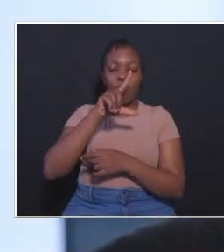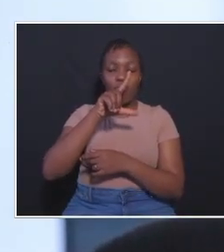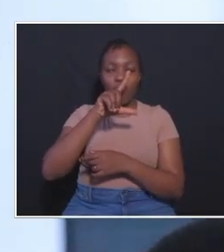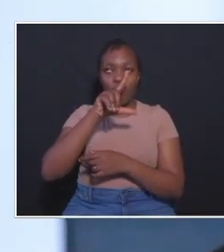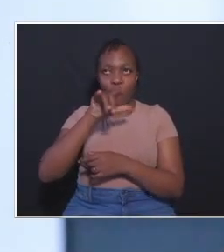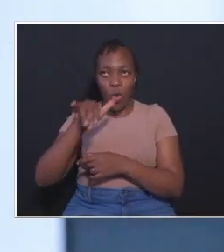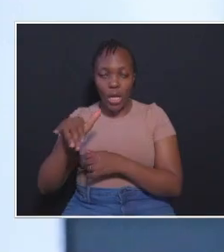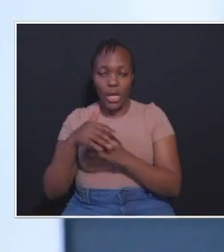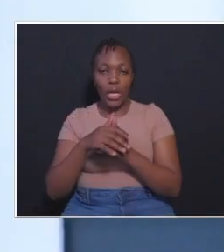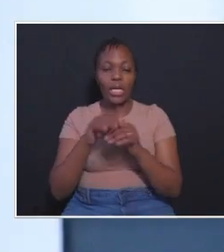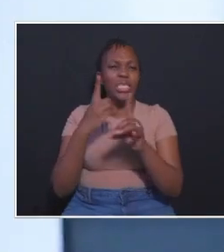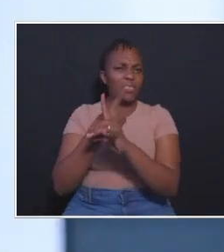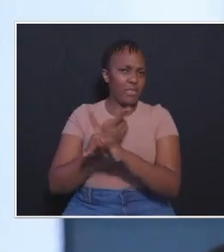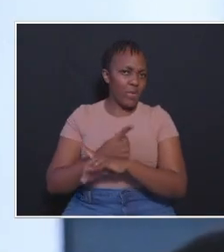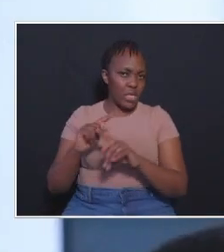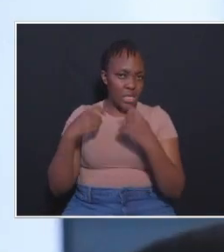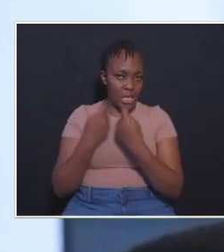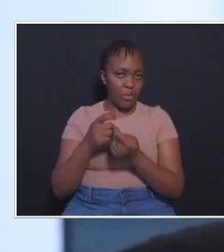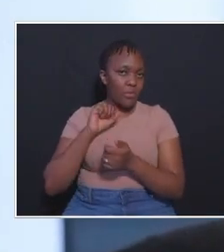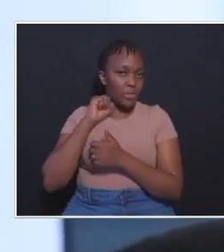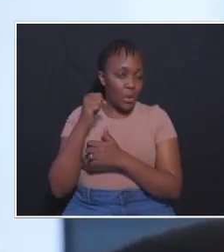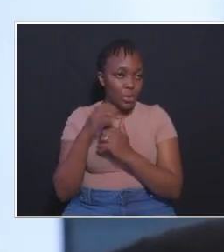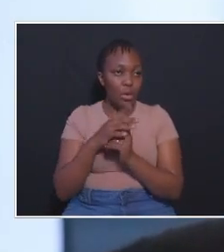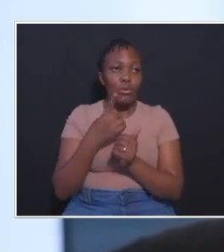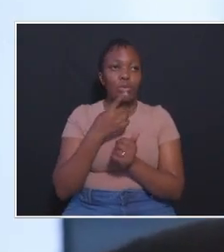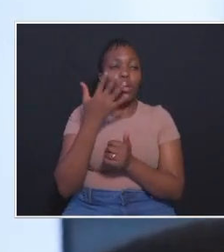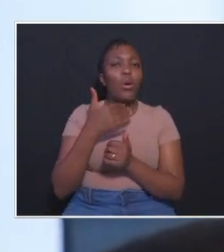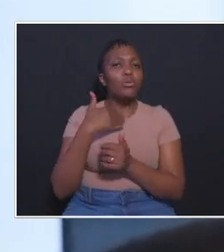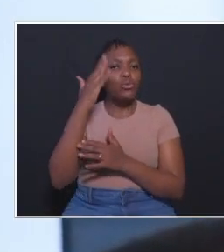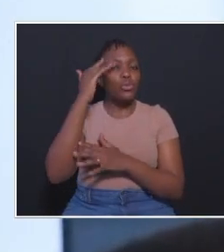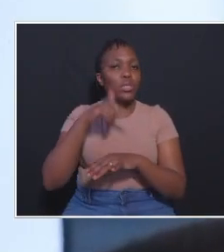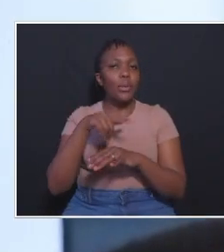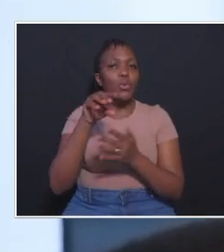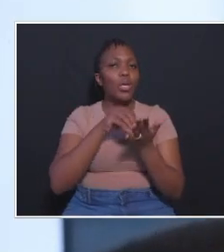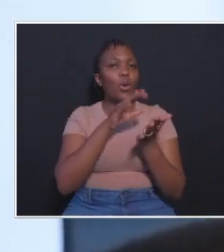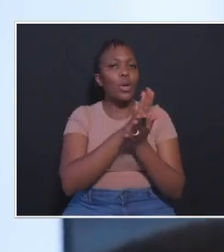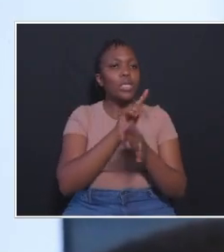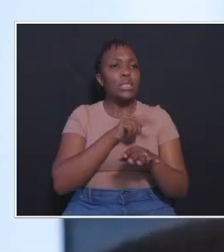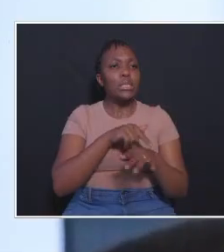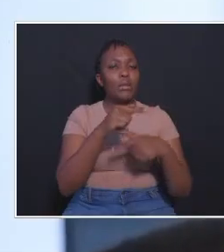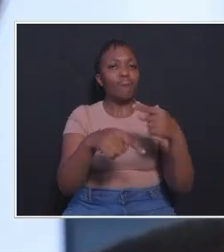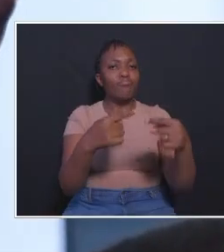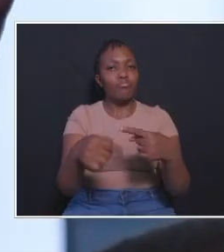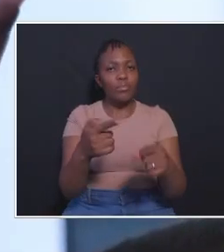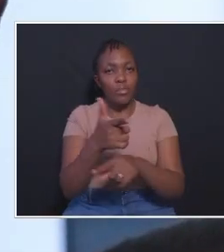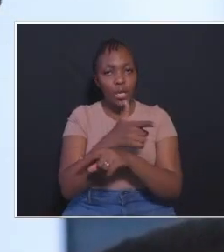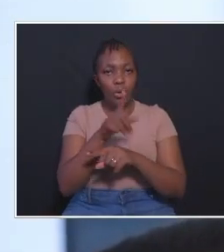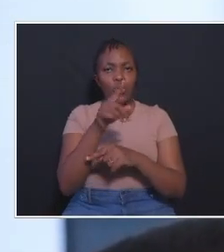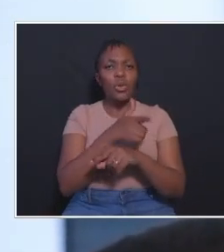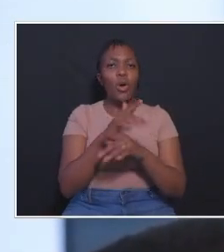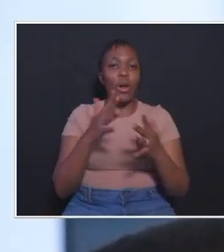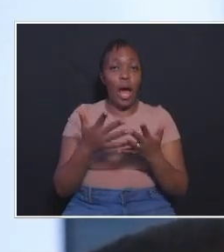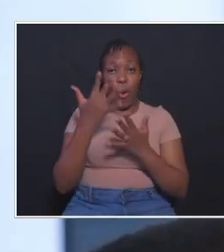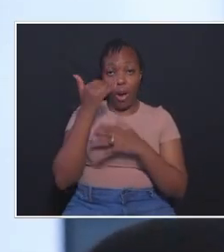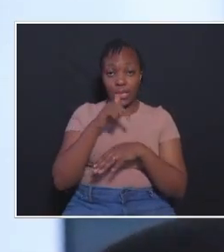the dialogue, differently. Yeah. So while recording on set, how do you record them? Because while you're going on set, you only have one microphone,